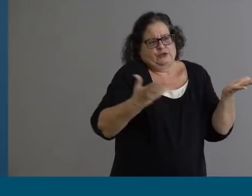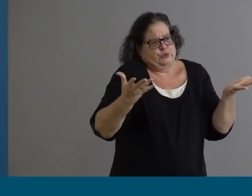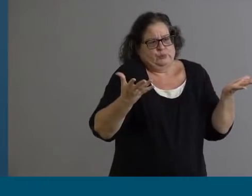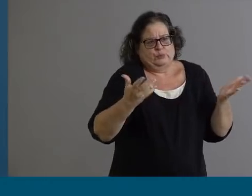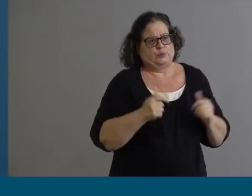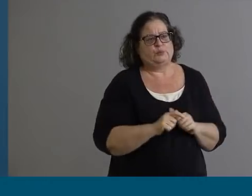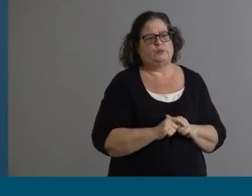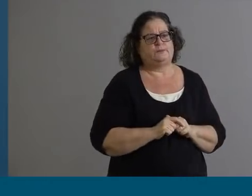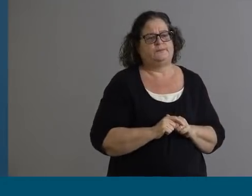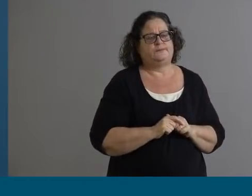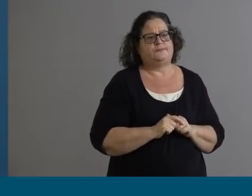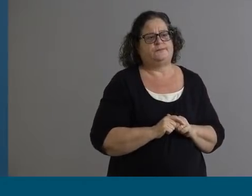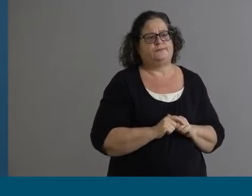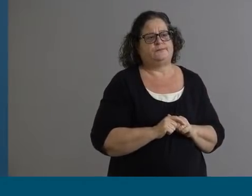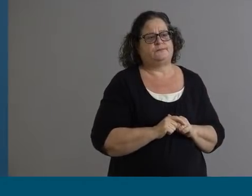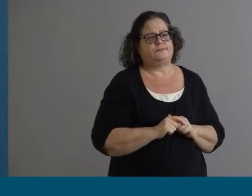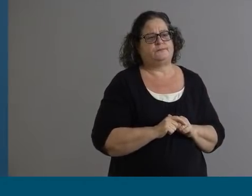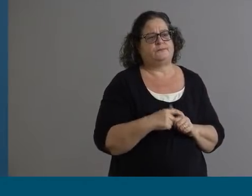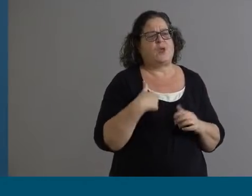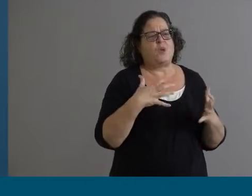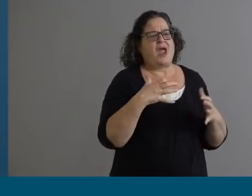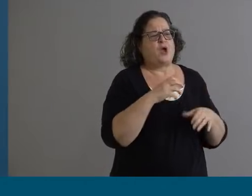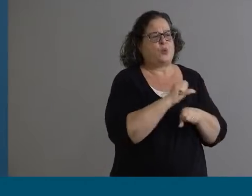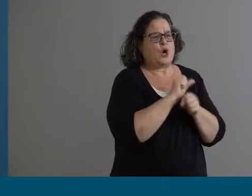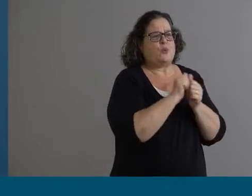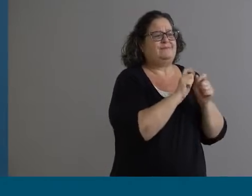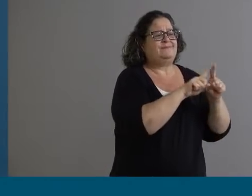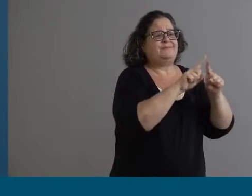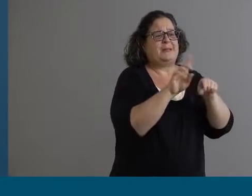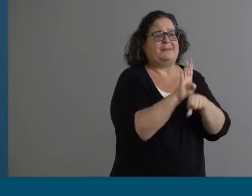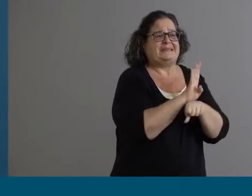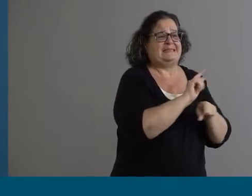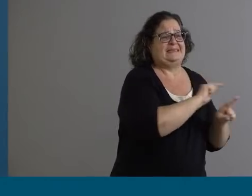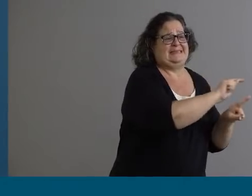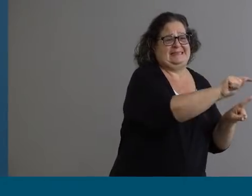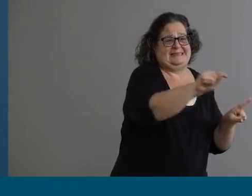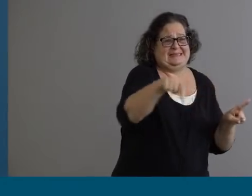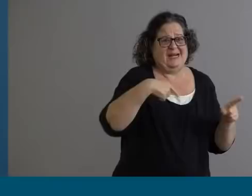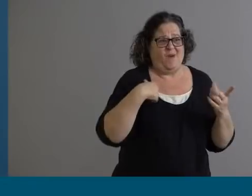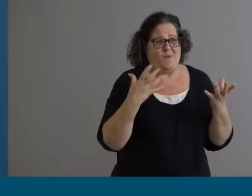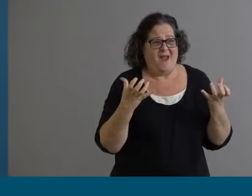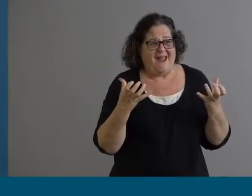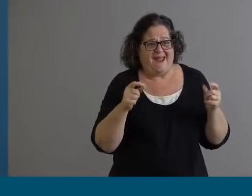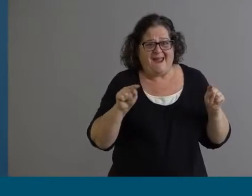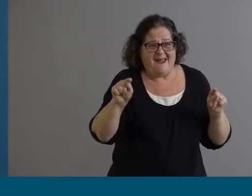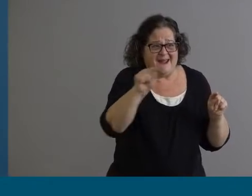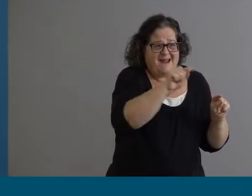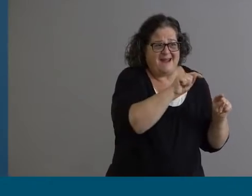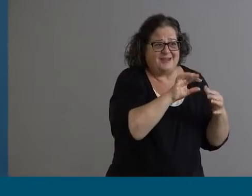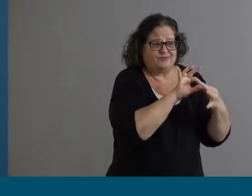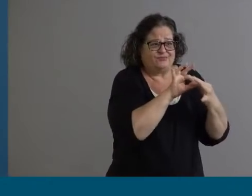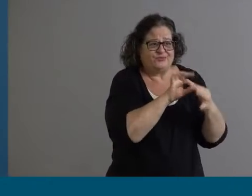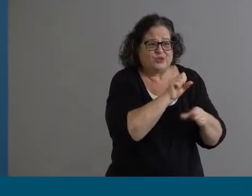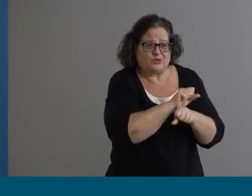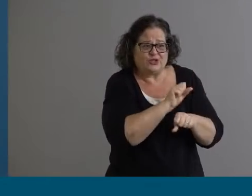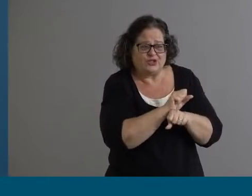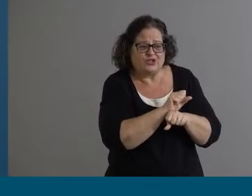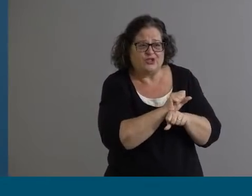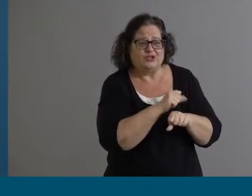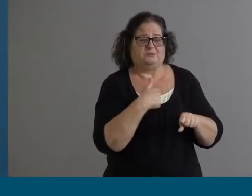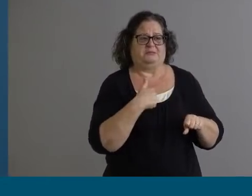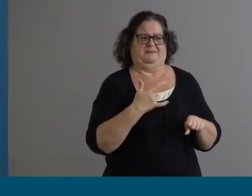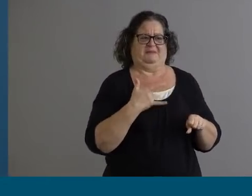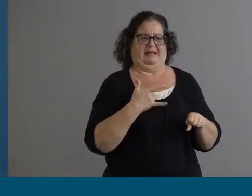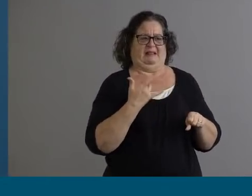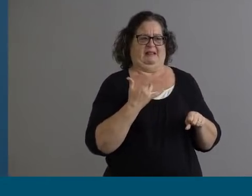them. I am confident on some of the decisions that we've made that we will be able to make decisions in the